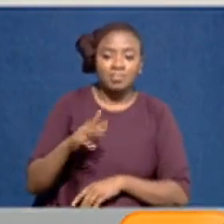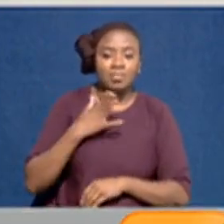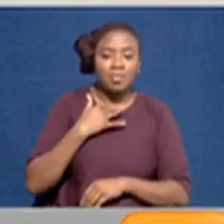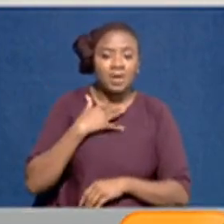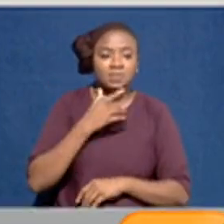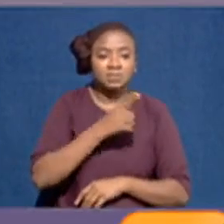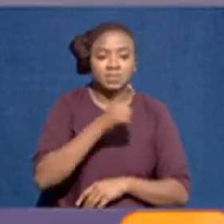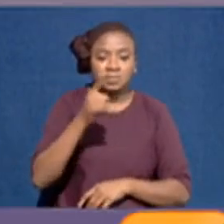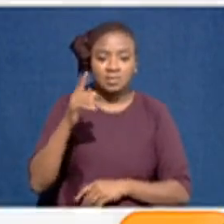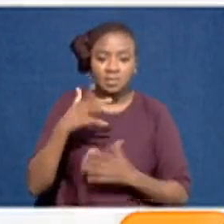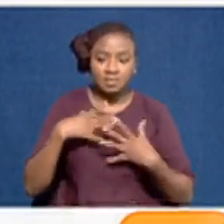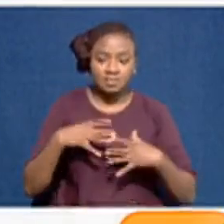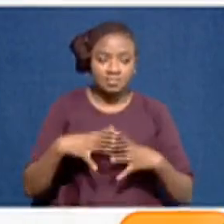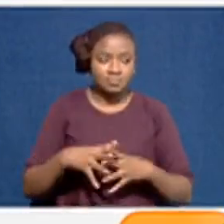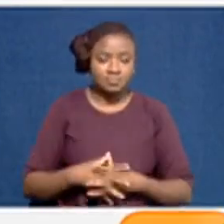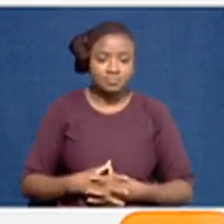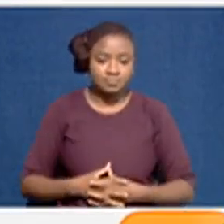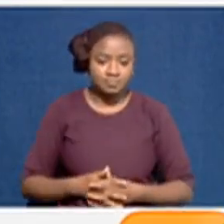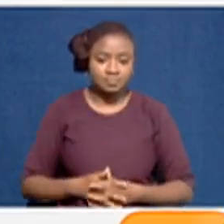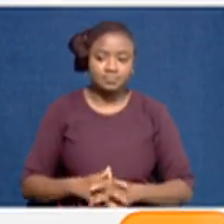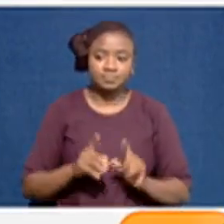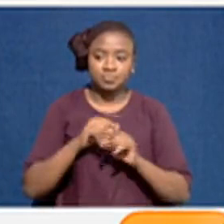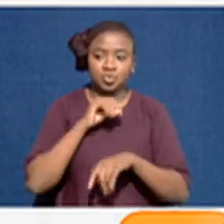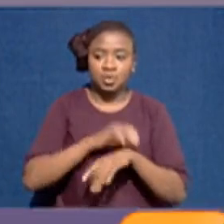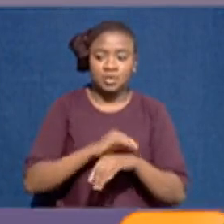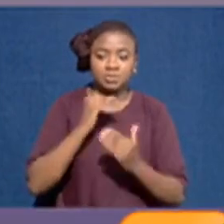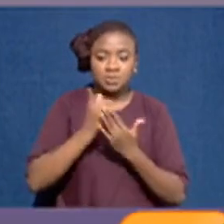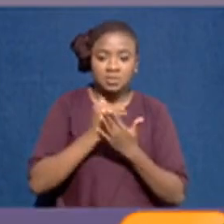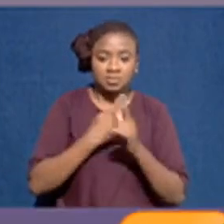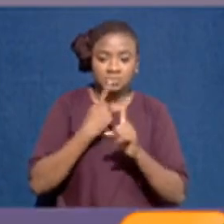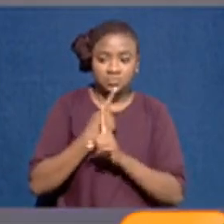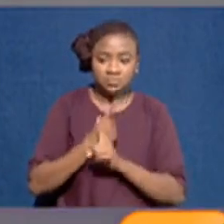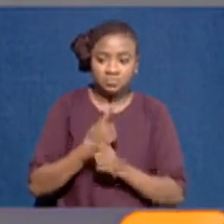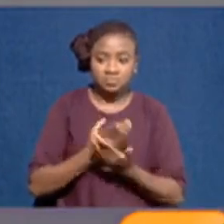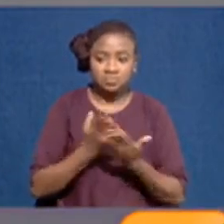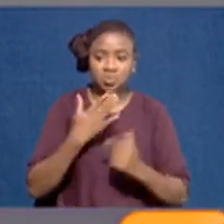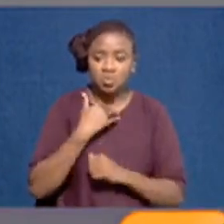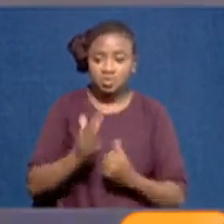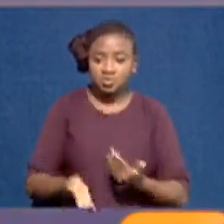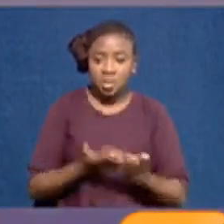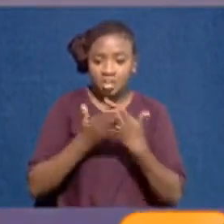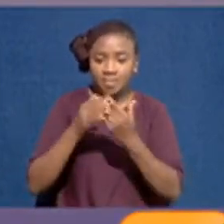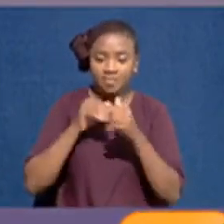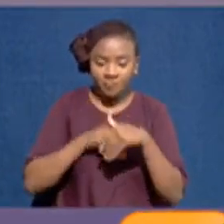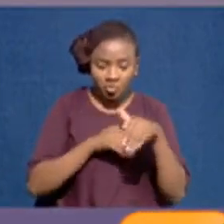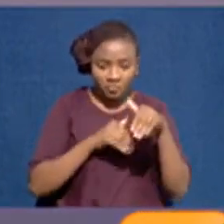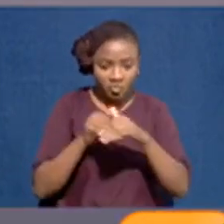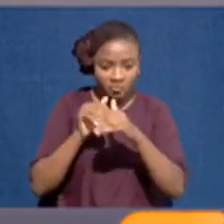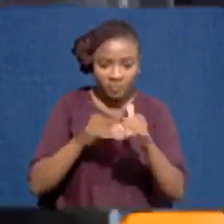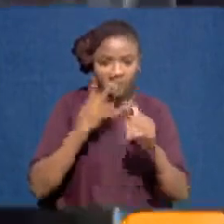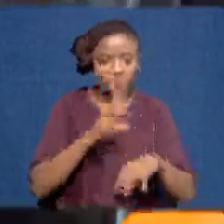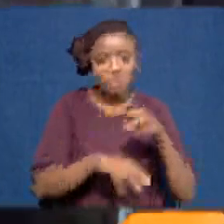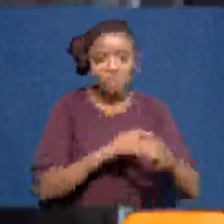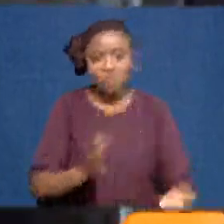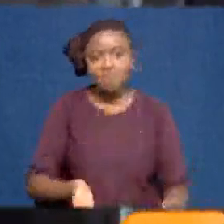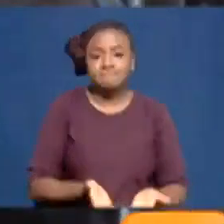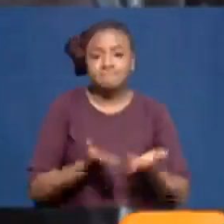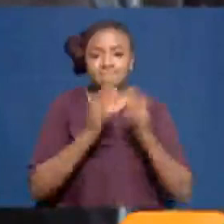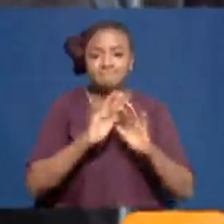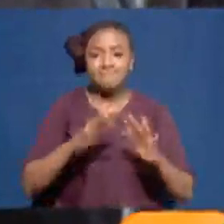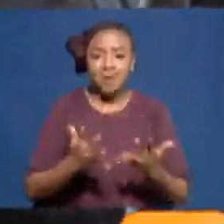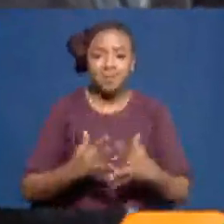officers. Here, the vets keep records of all the animals they attend to and help farmers keep track of their progress.